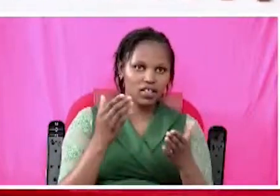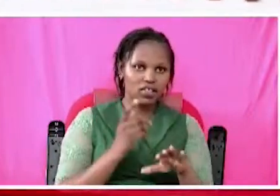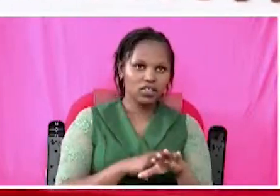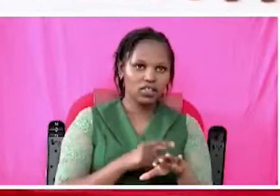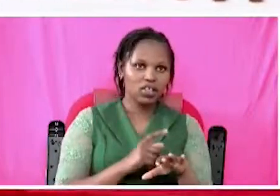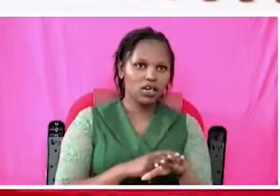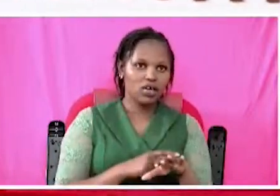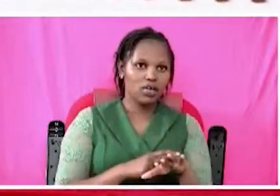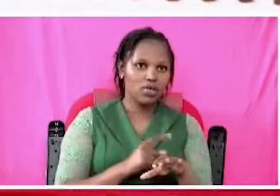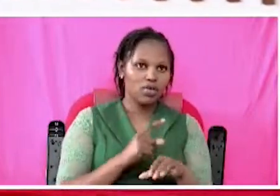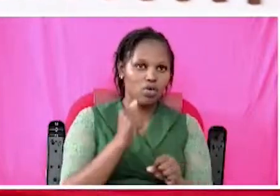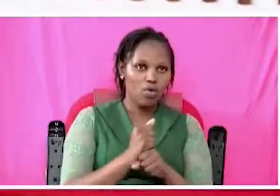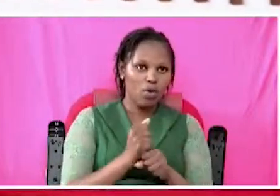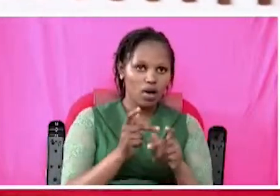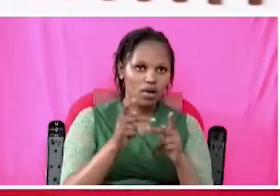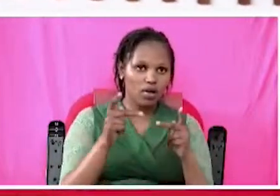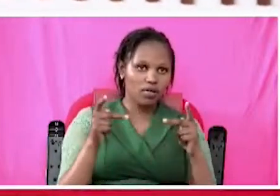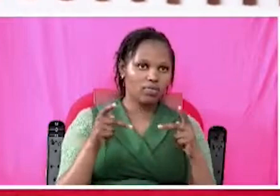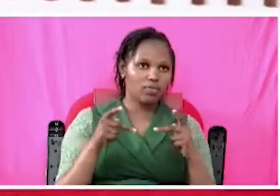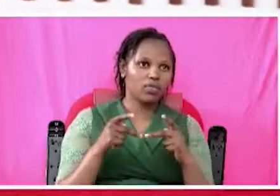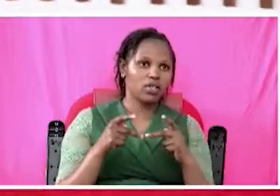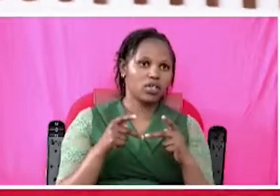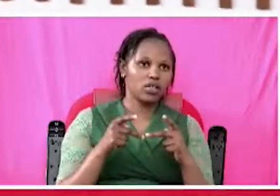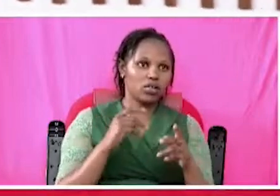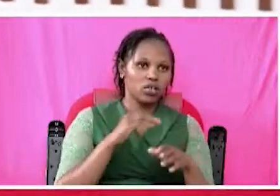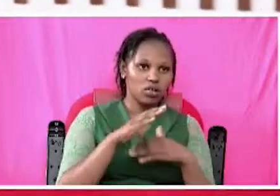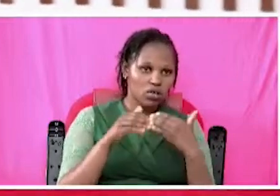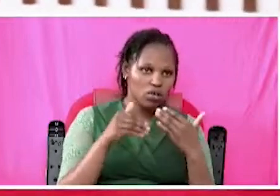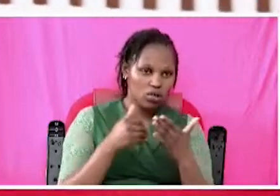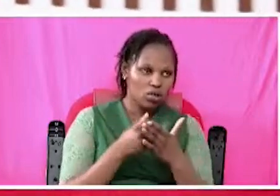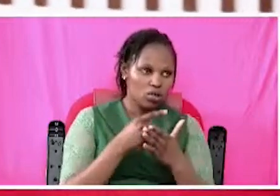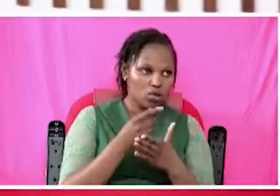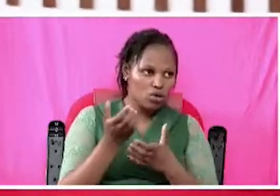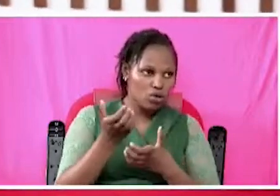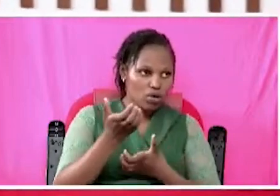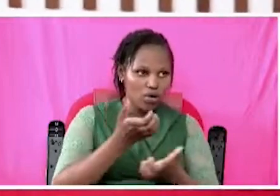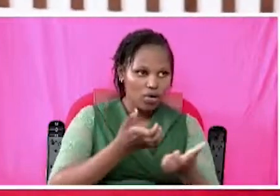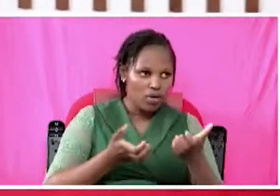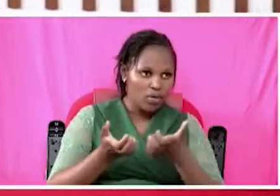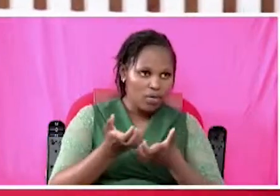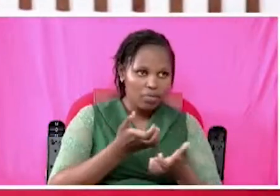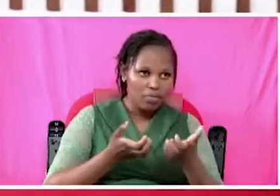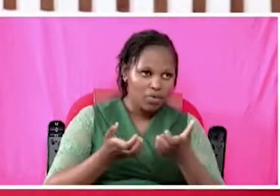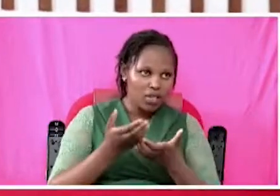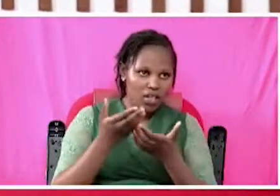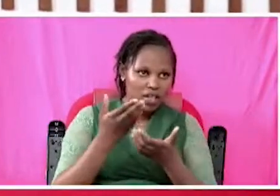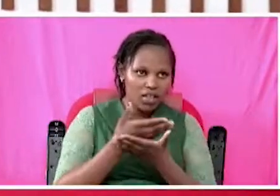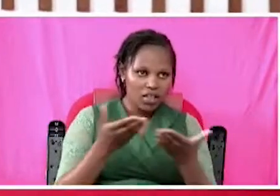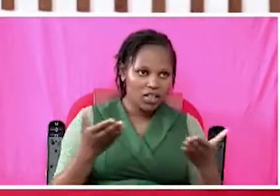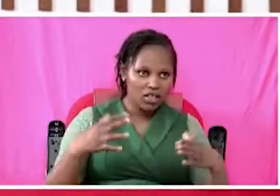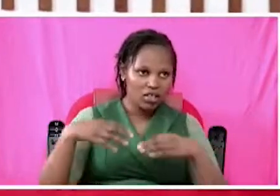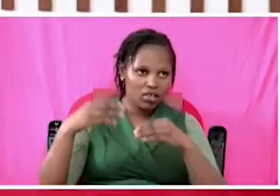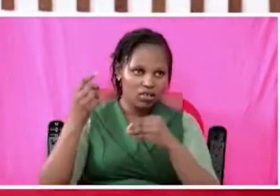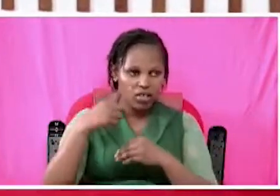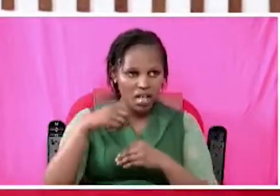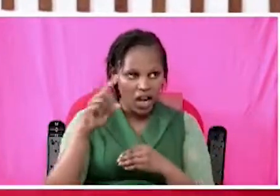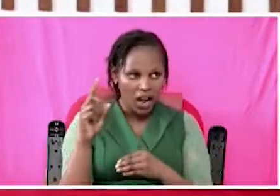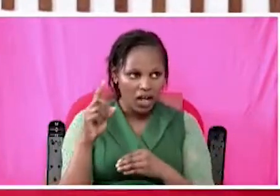in your workplace, or your business is stumbling down, things are not going right, and all